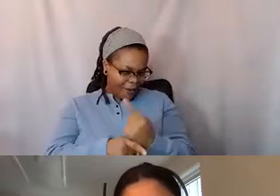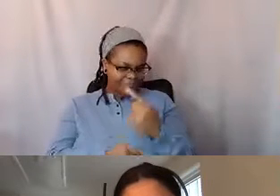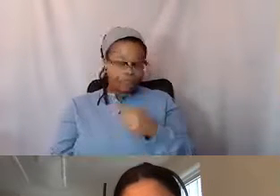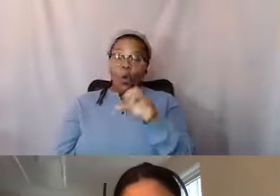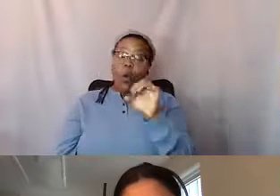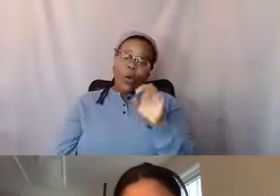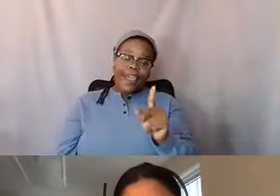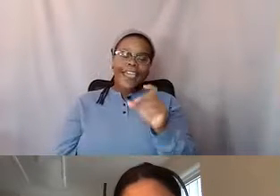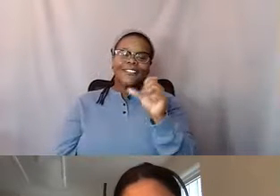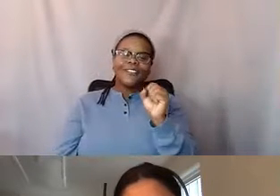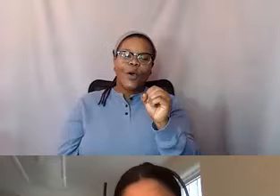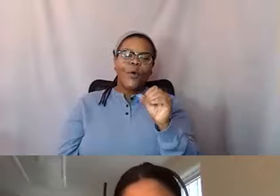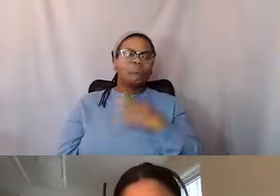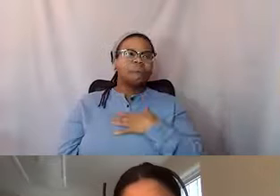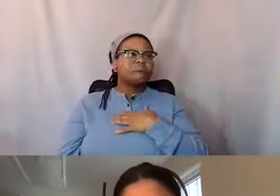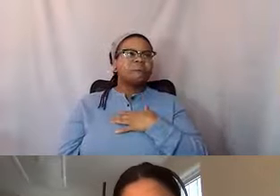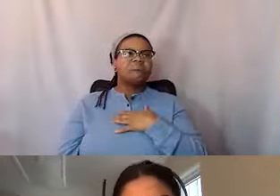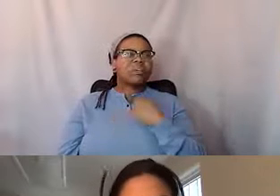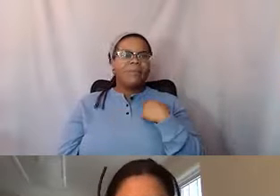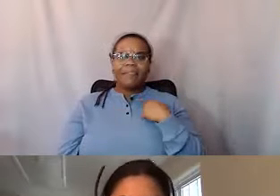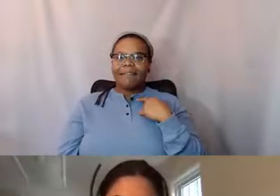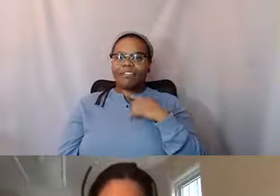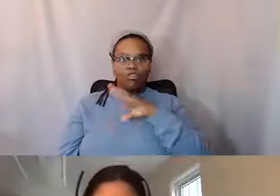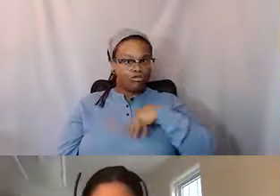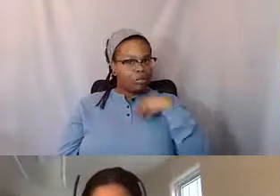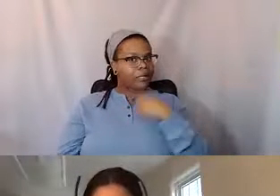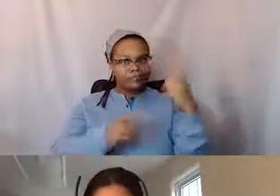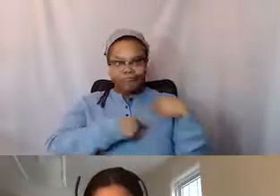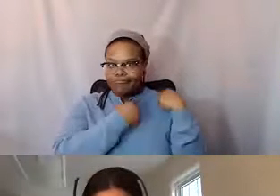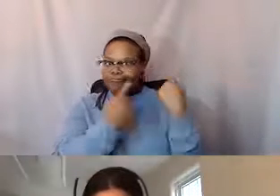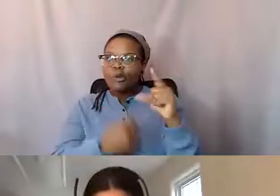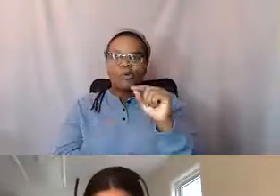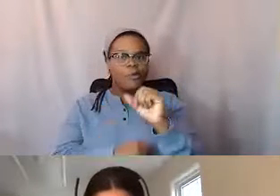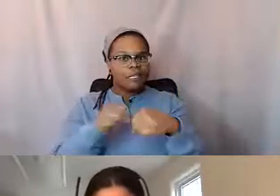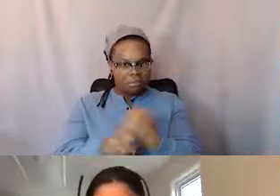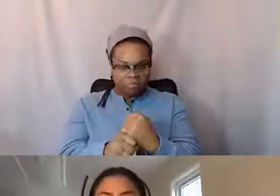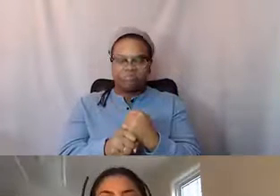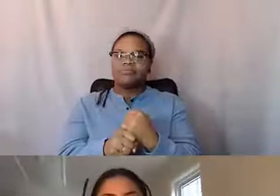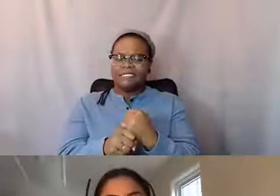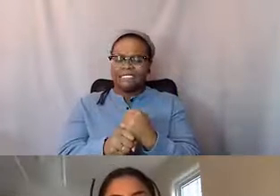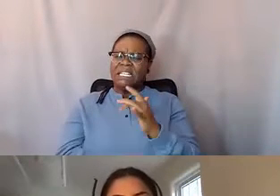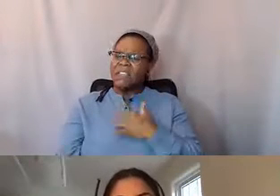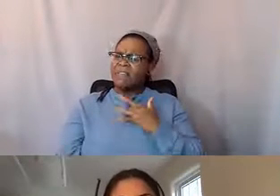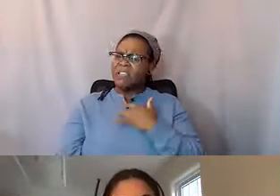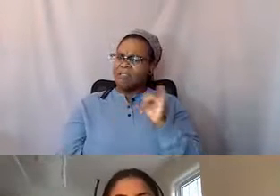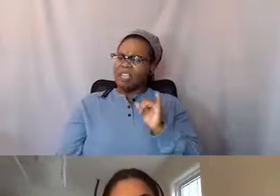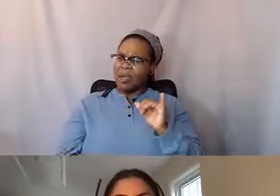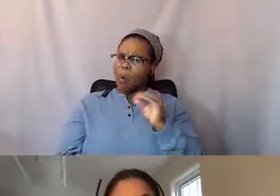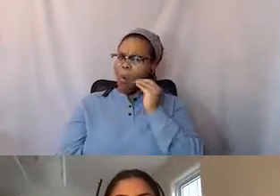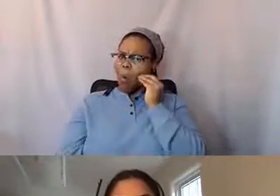Okay, so I've been here in Croatia for 20 years, and it really feels like home to me